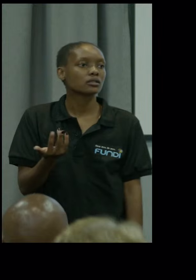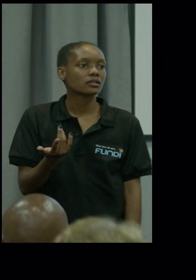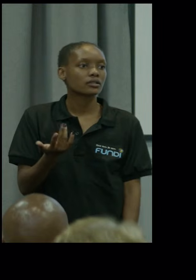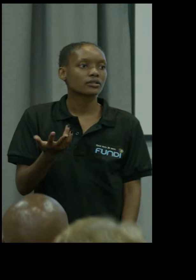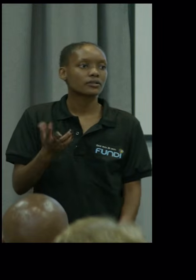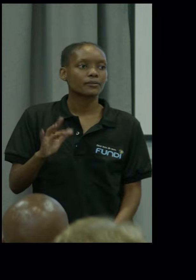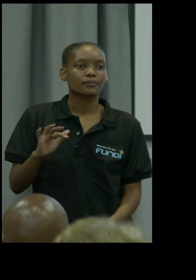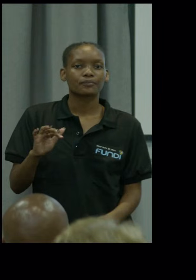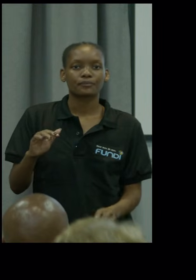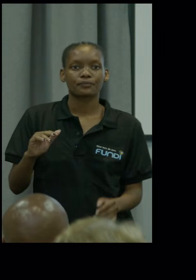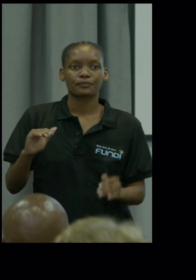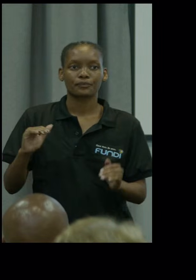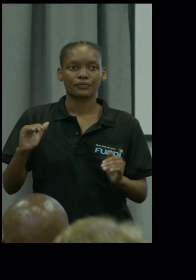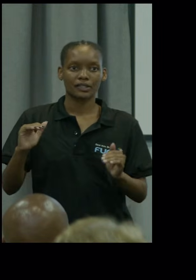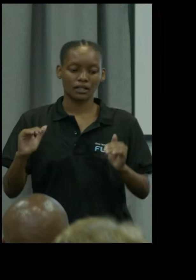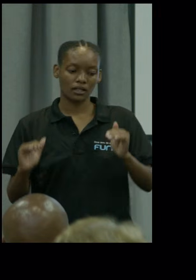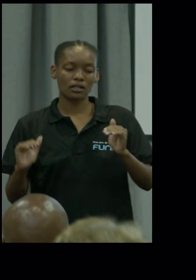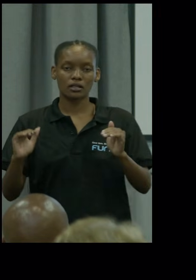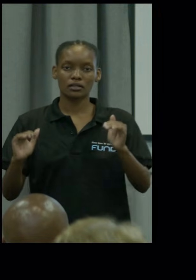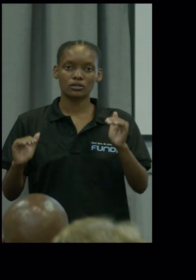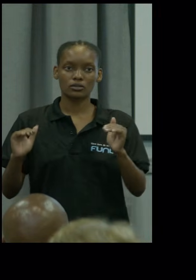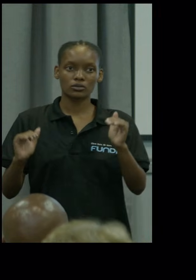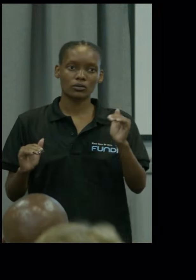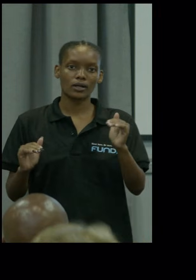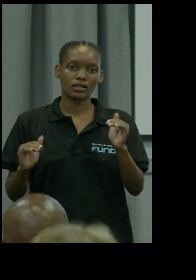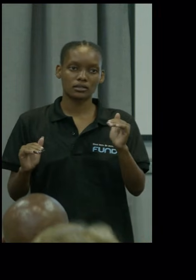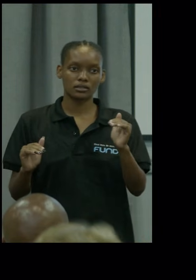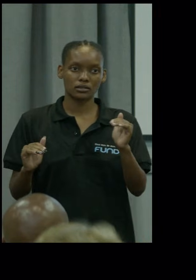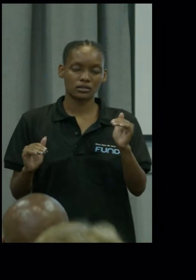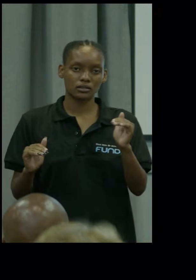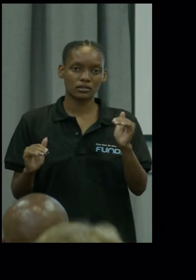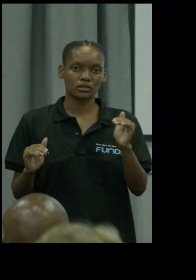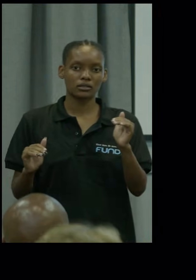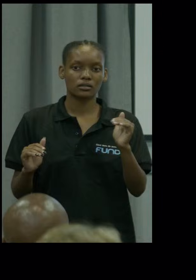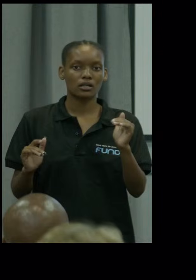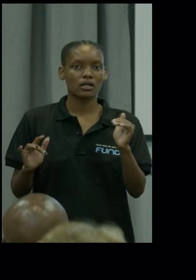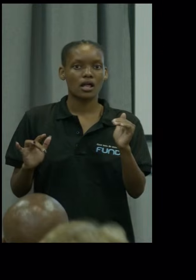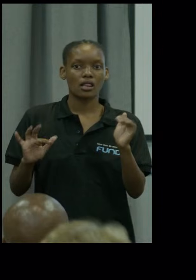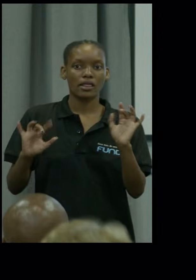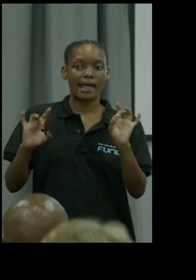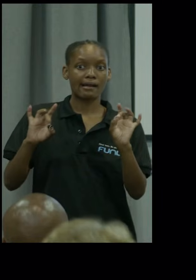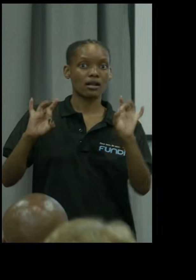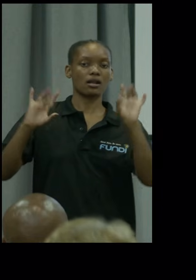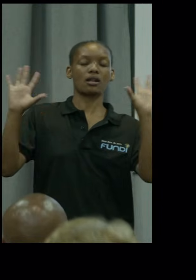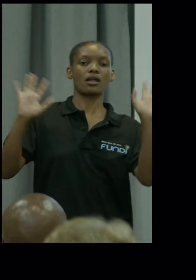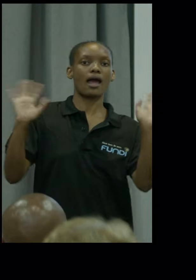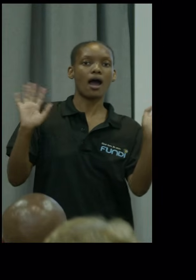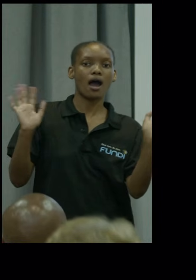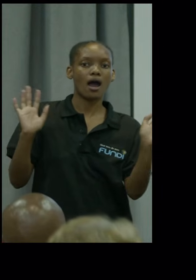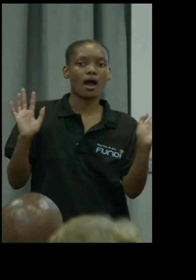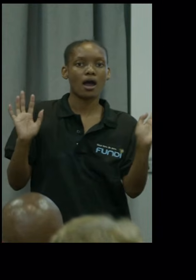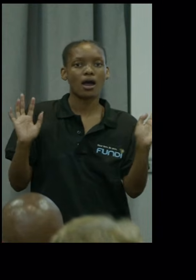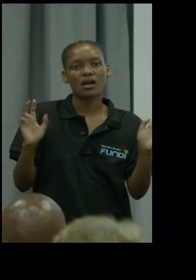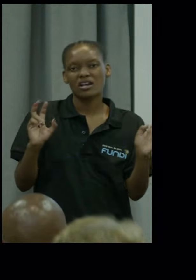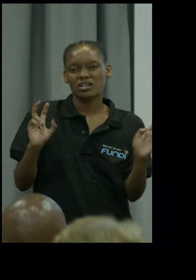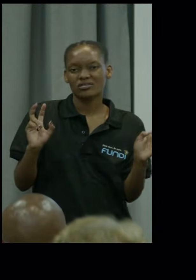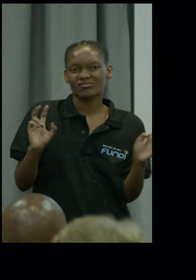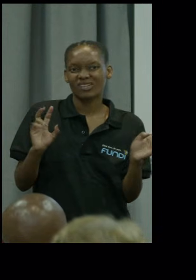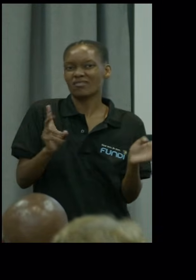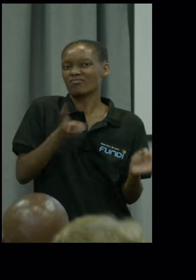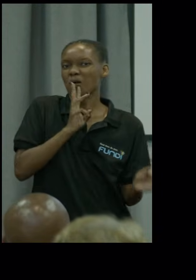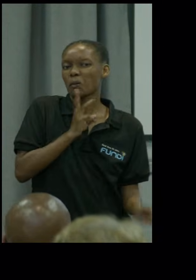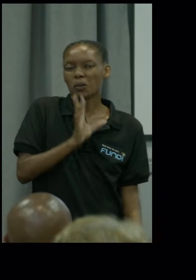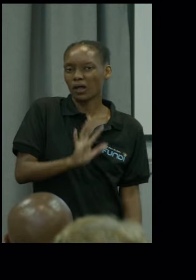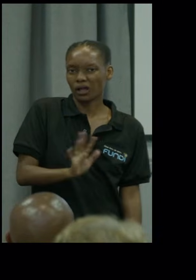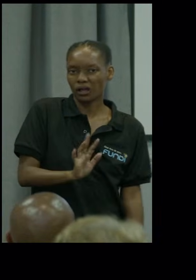inequalities across quintiles not being glaring. But we can look at this differently. Next slide.